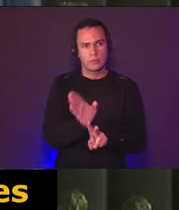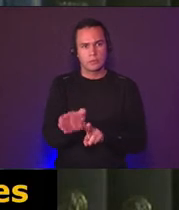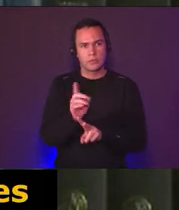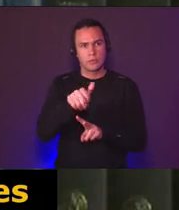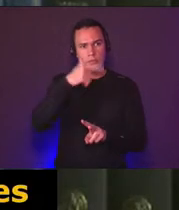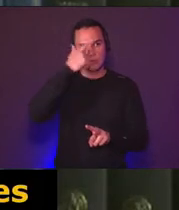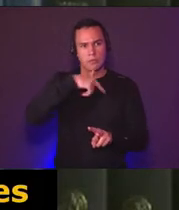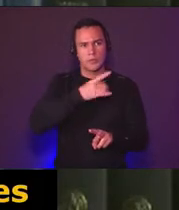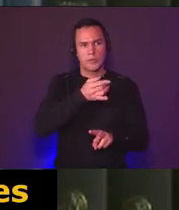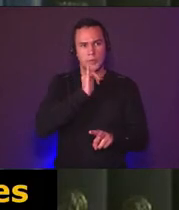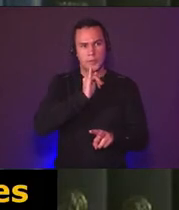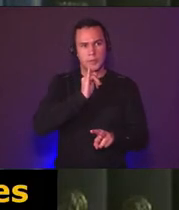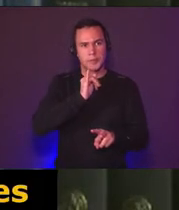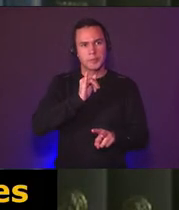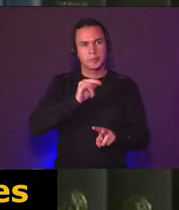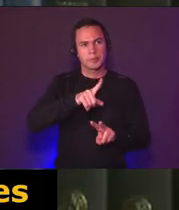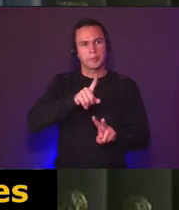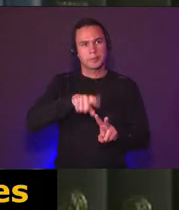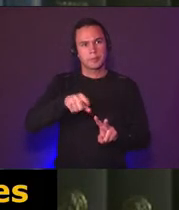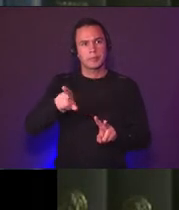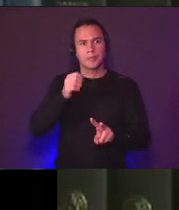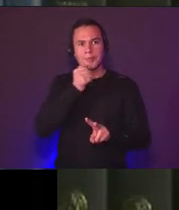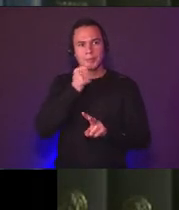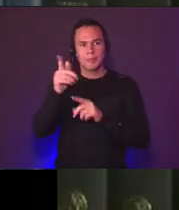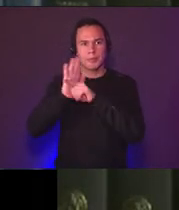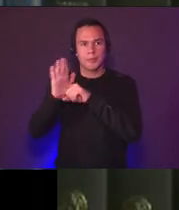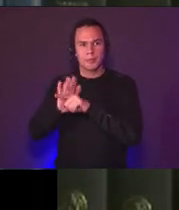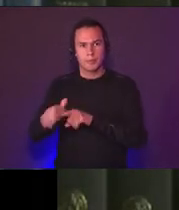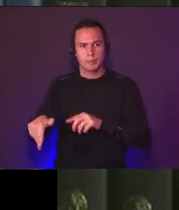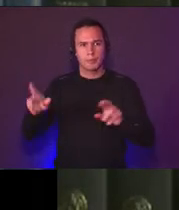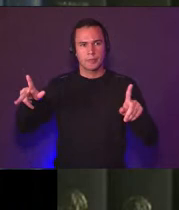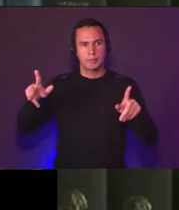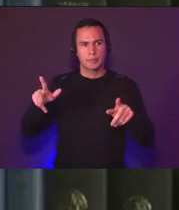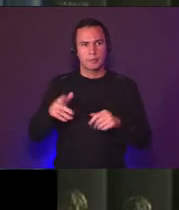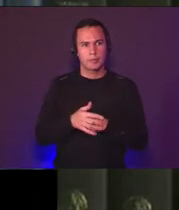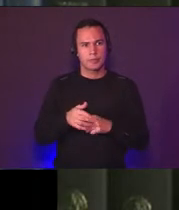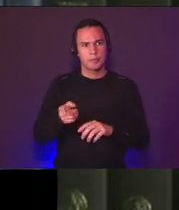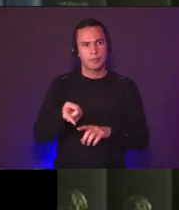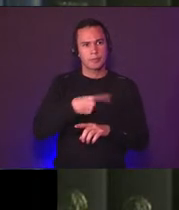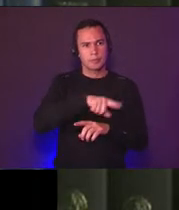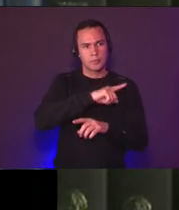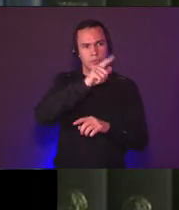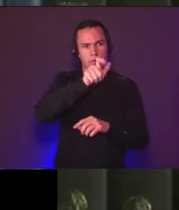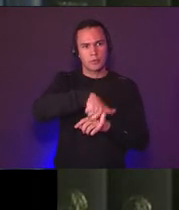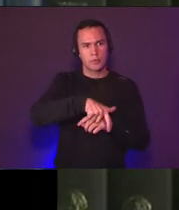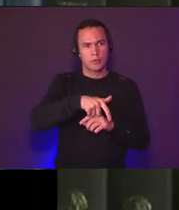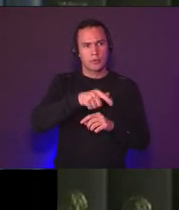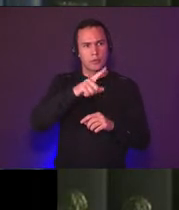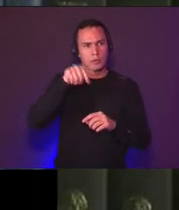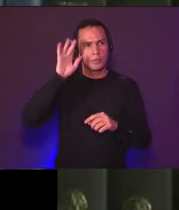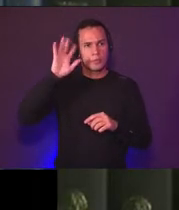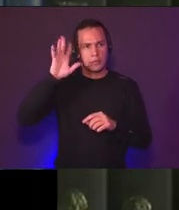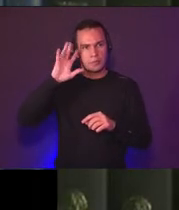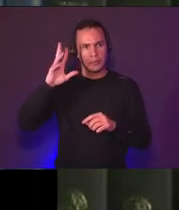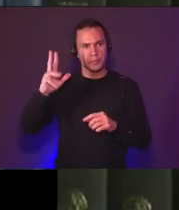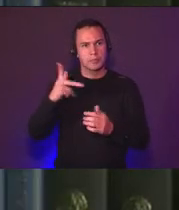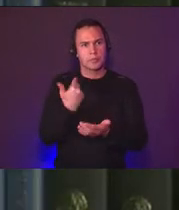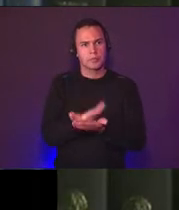the other is with scientific method, hypothesis testing and theory building. And if you can combine those